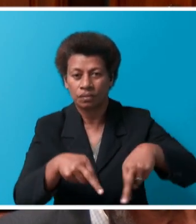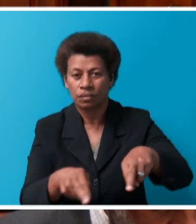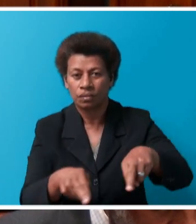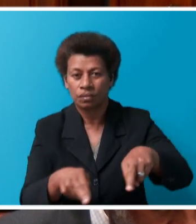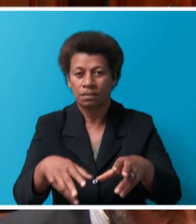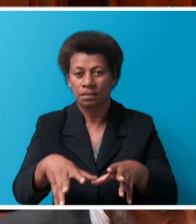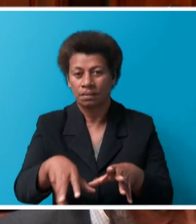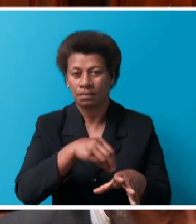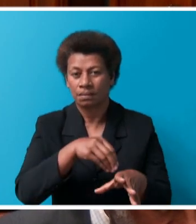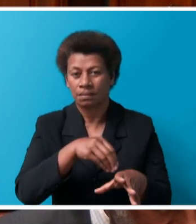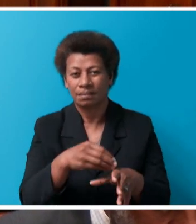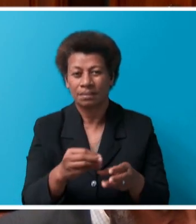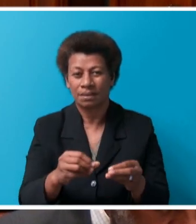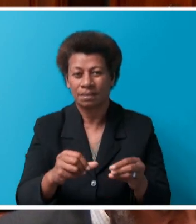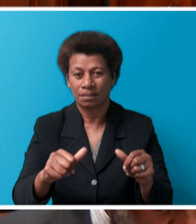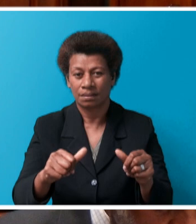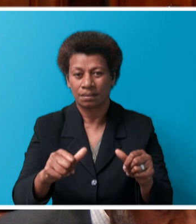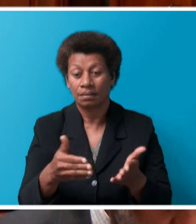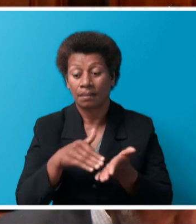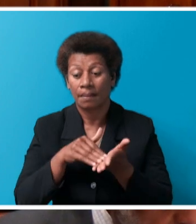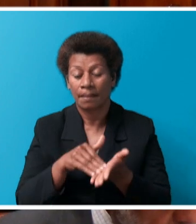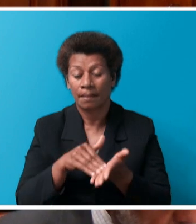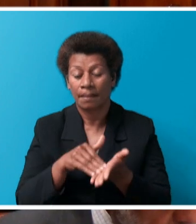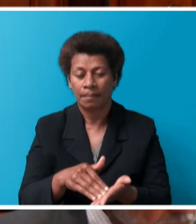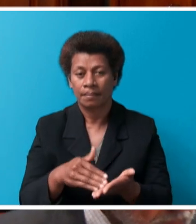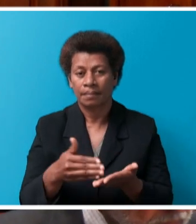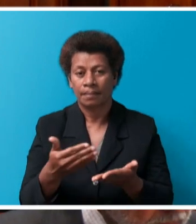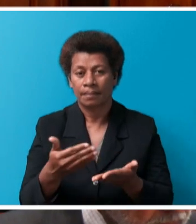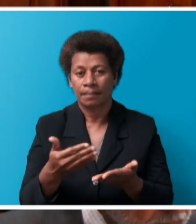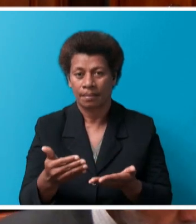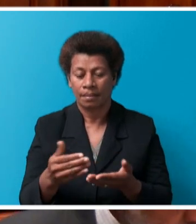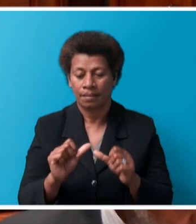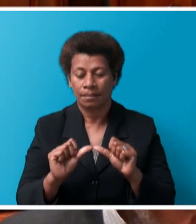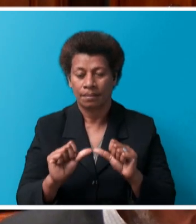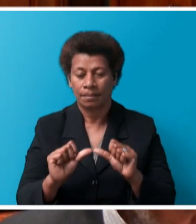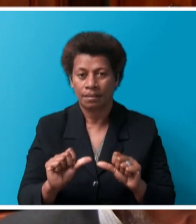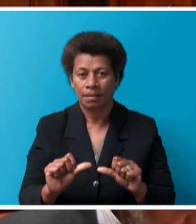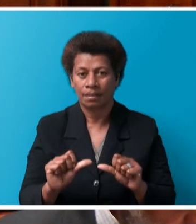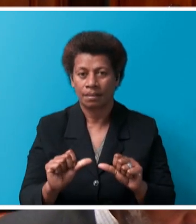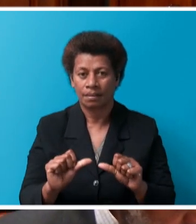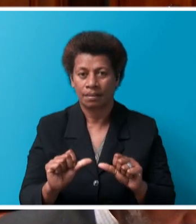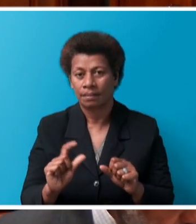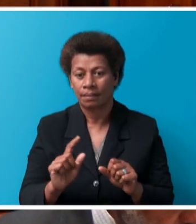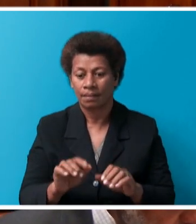to help in the mitigation to the point of prevention of